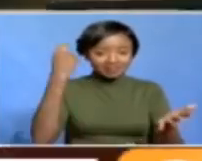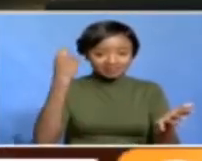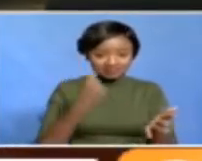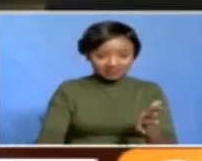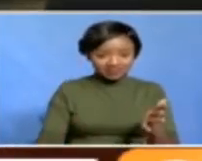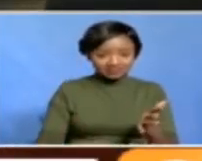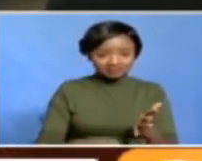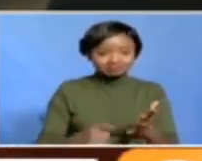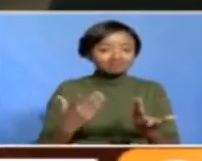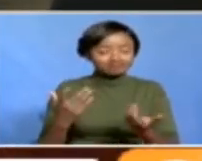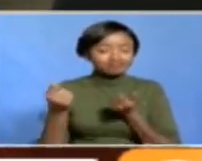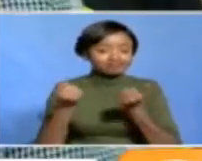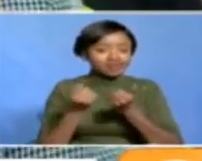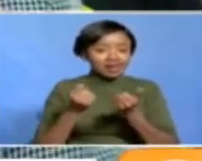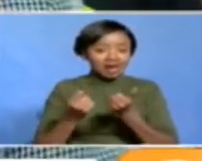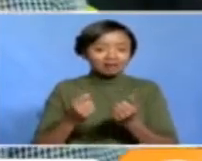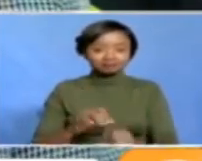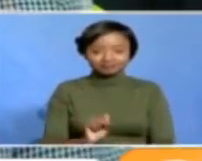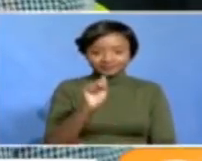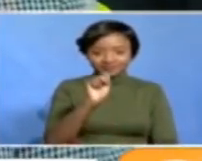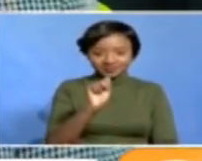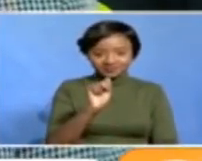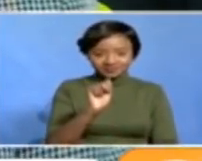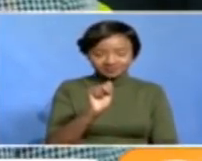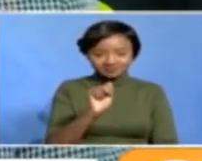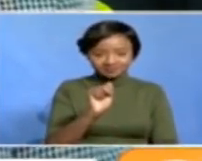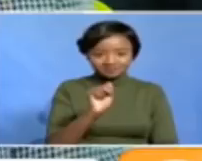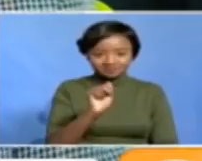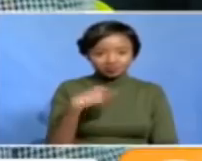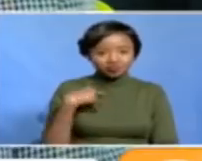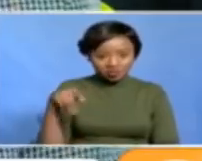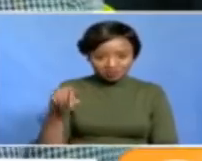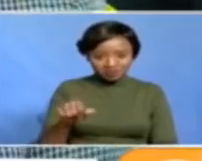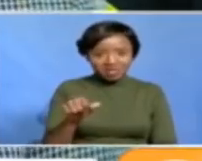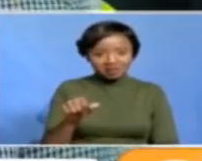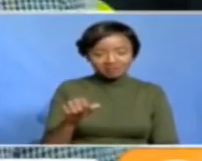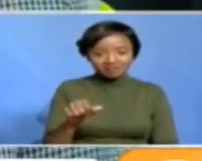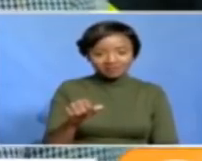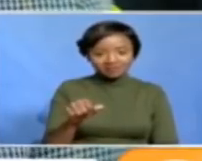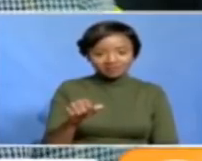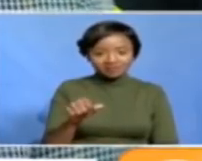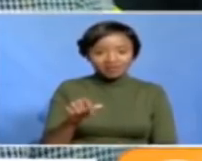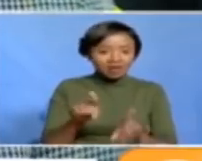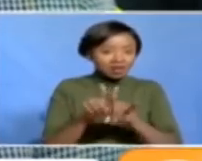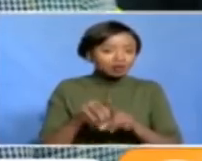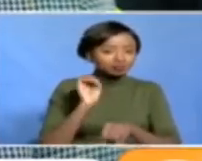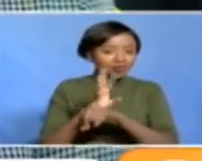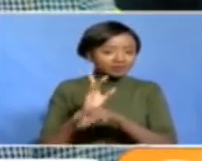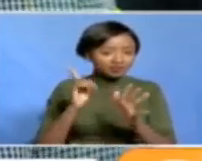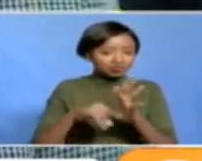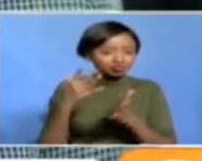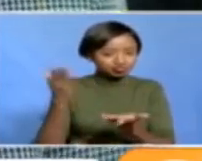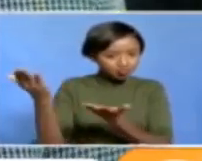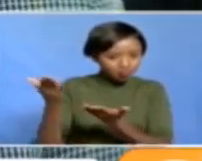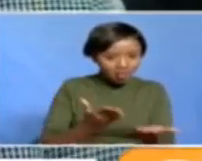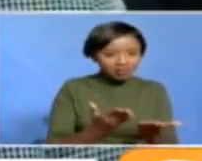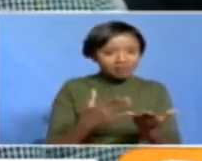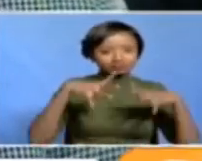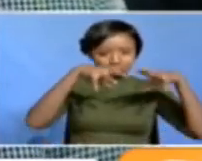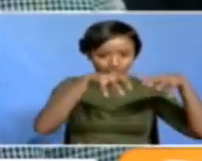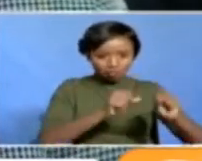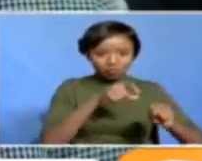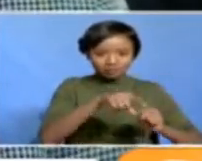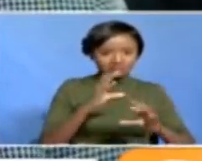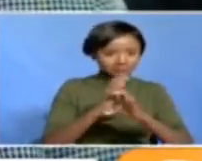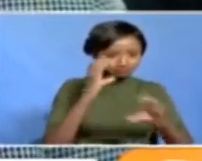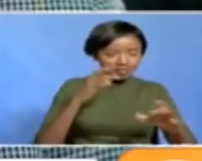gari zako hizi hapa, na gari zako tano, tunakulipa fidia, na maelekezo ya awali ilikuwa ni kualika, kuja kumiliki kampuni hisa